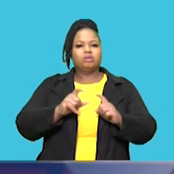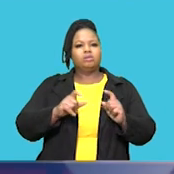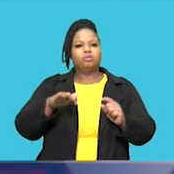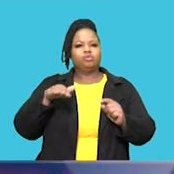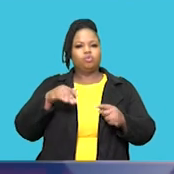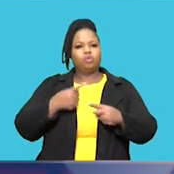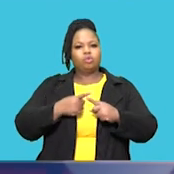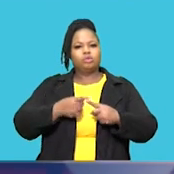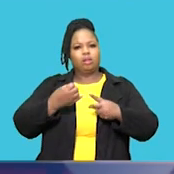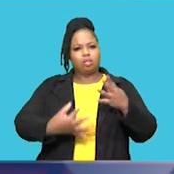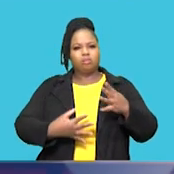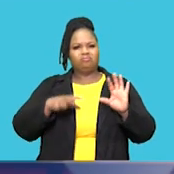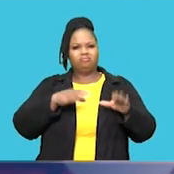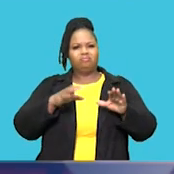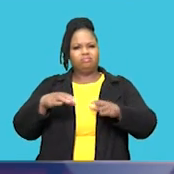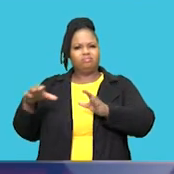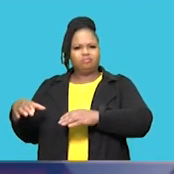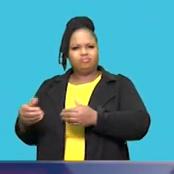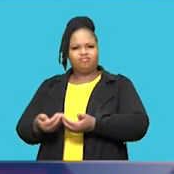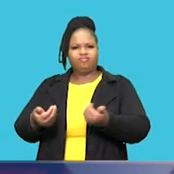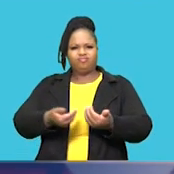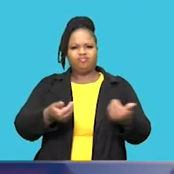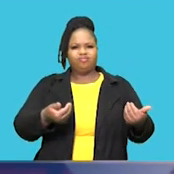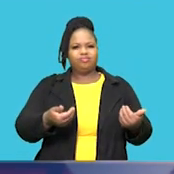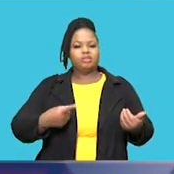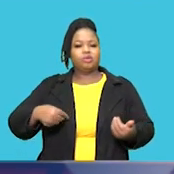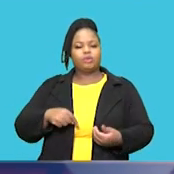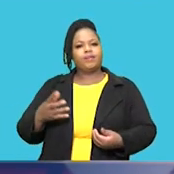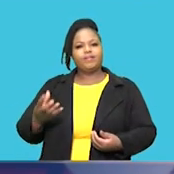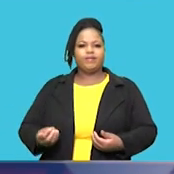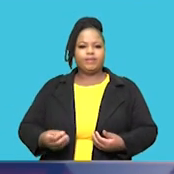So we are a country characterized by those types of